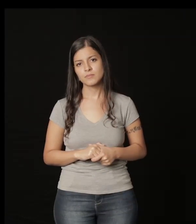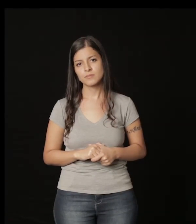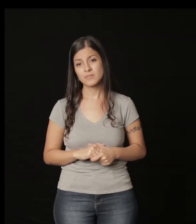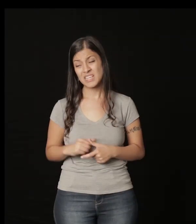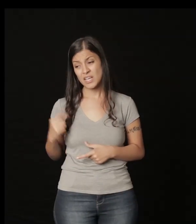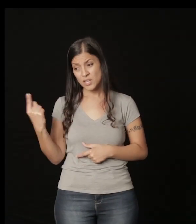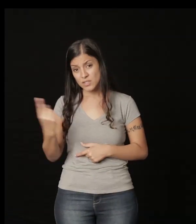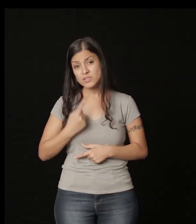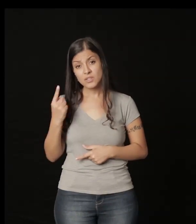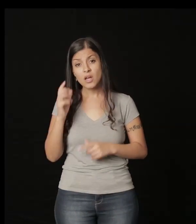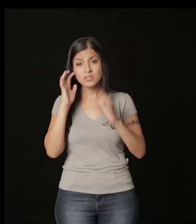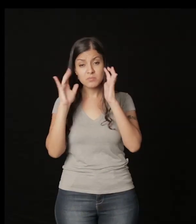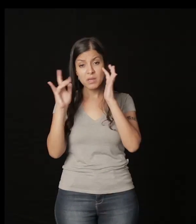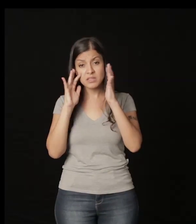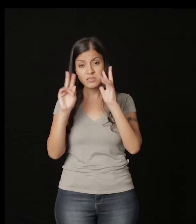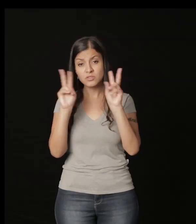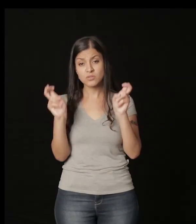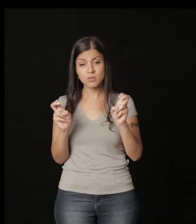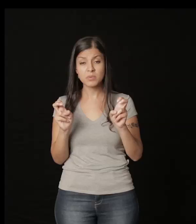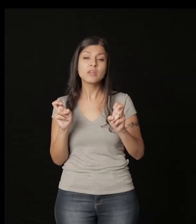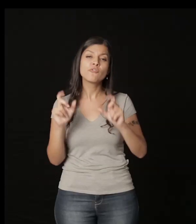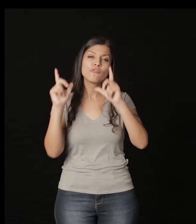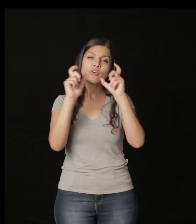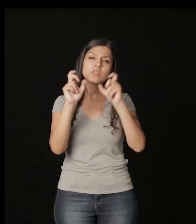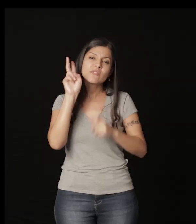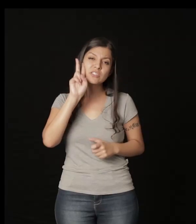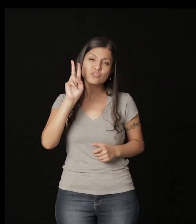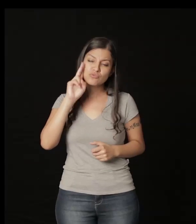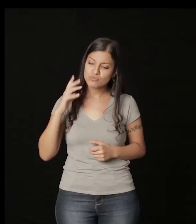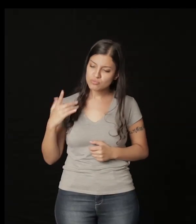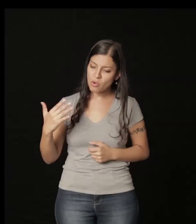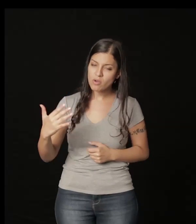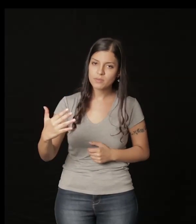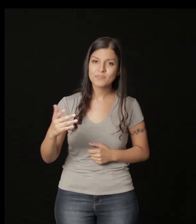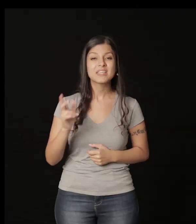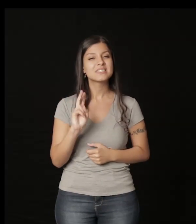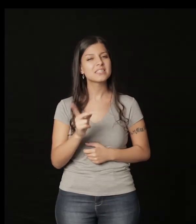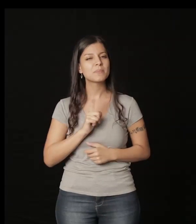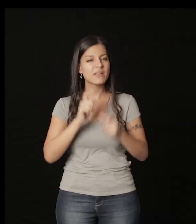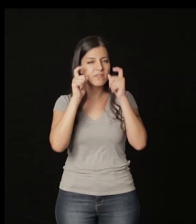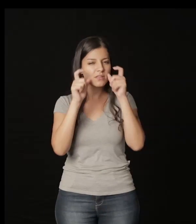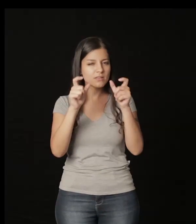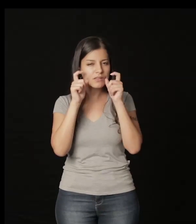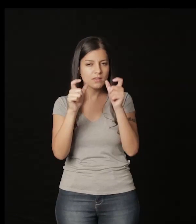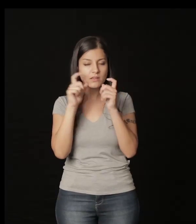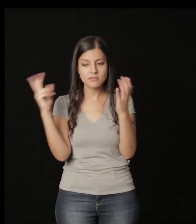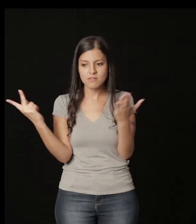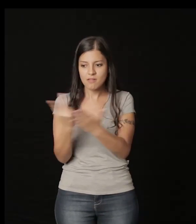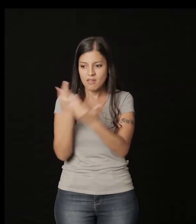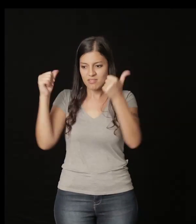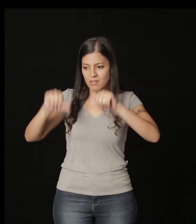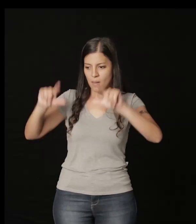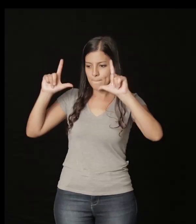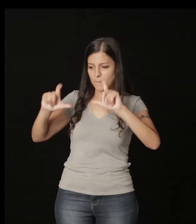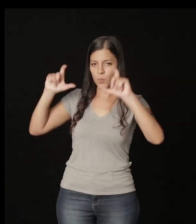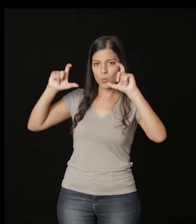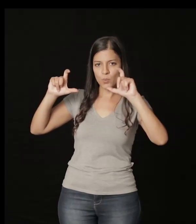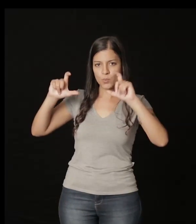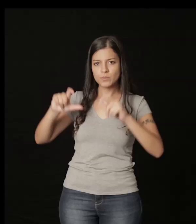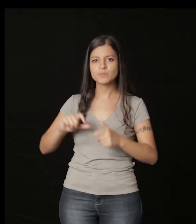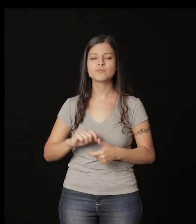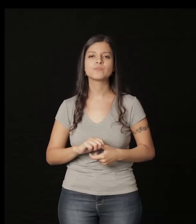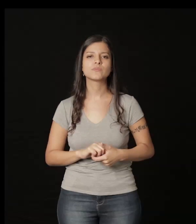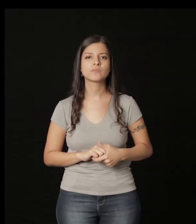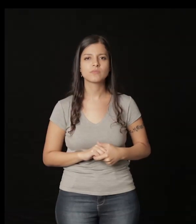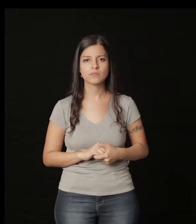And for us, you know, thinking about the story of photography has always been interested in catastrophe, and as I mentioned